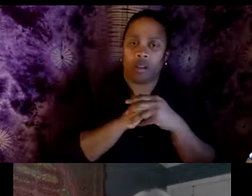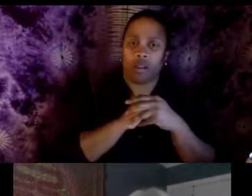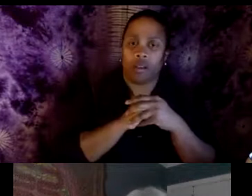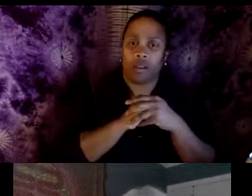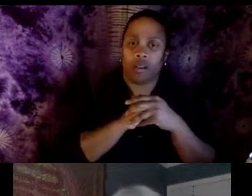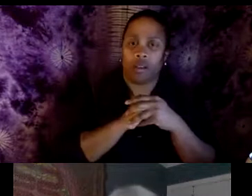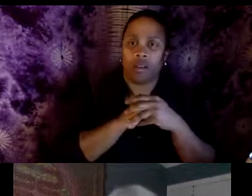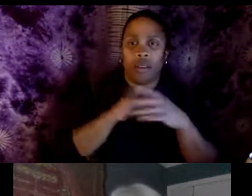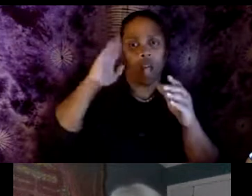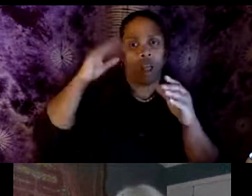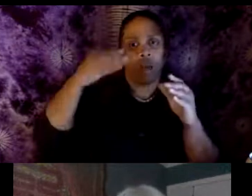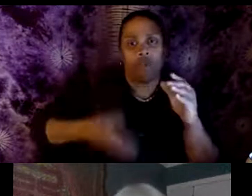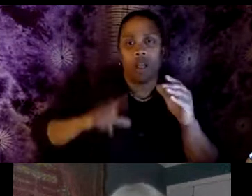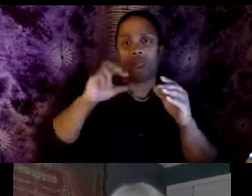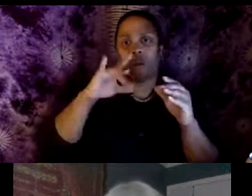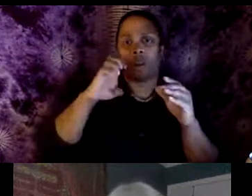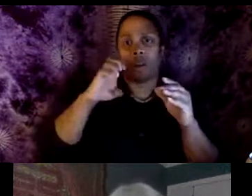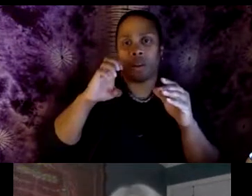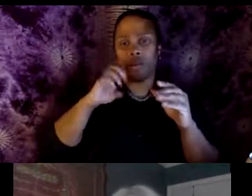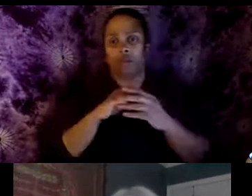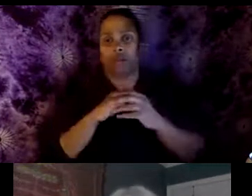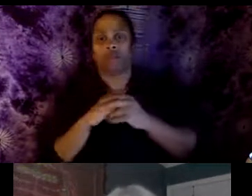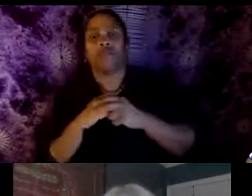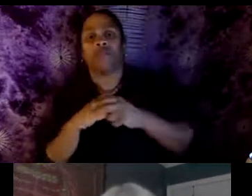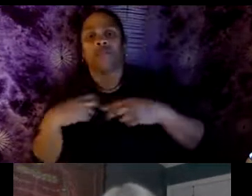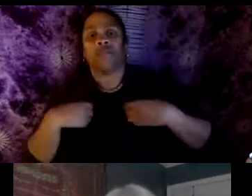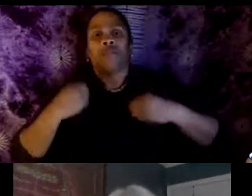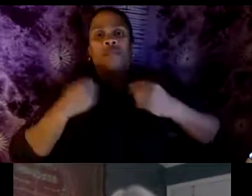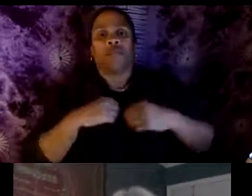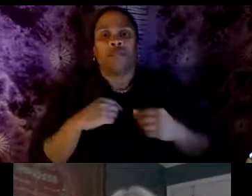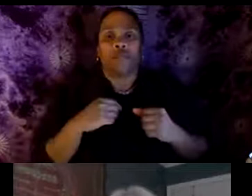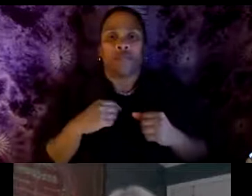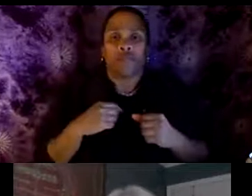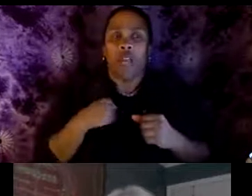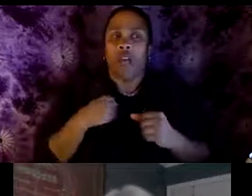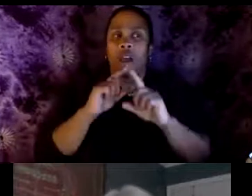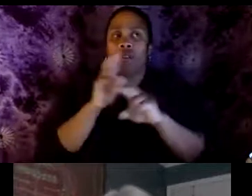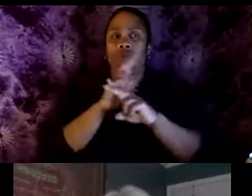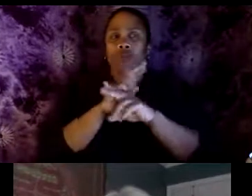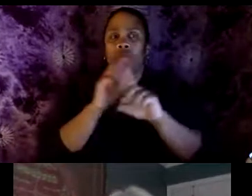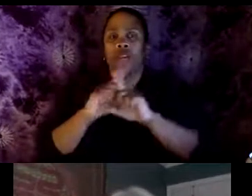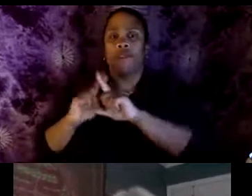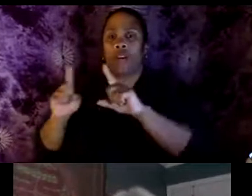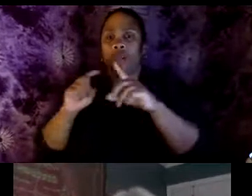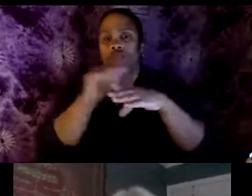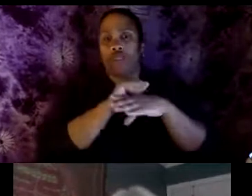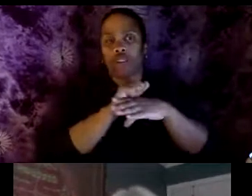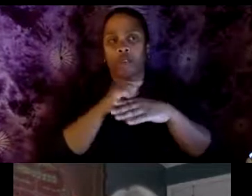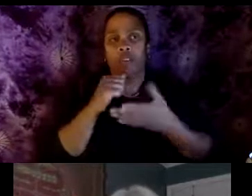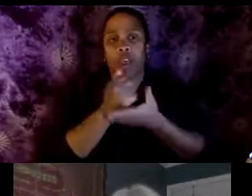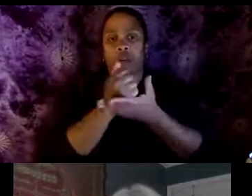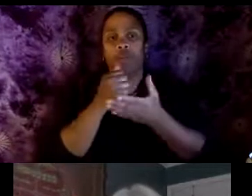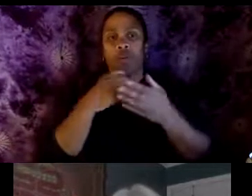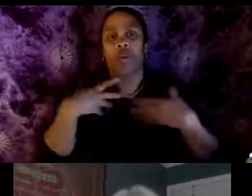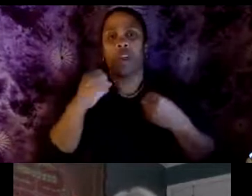Hi, I'm Laurie from Laurie's Angelic Guidance and Intuitive Healing. I use many different modalities to help you heal your inner child, your